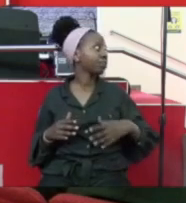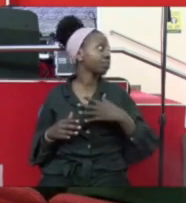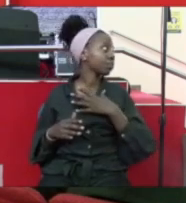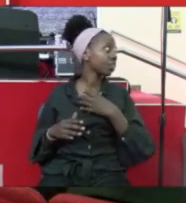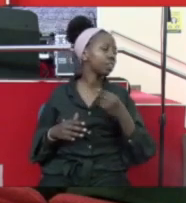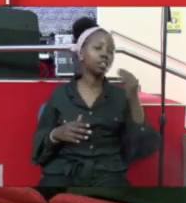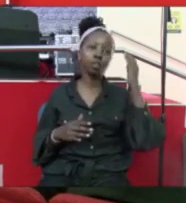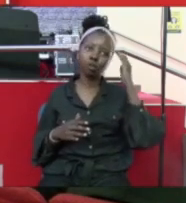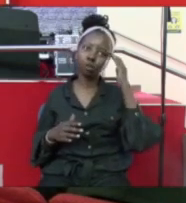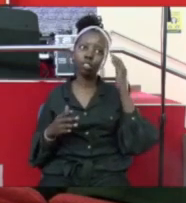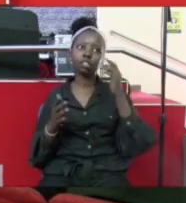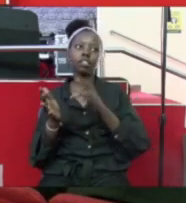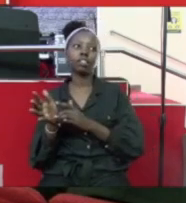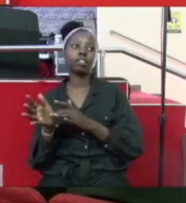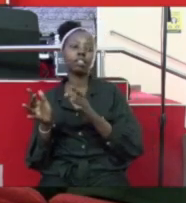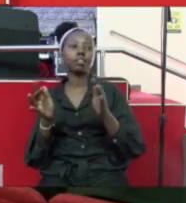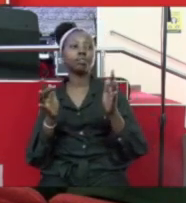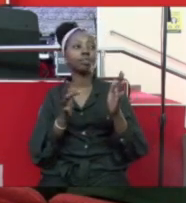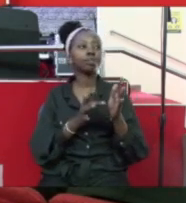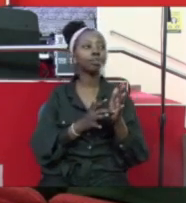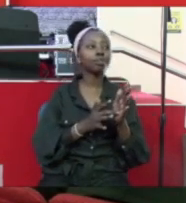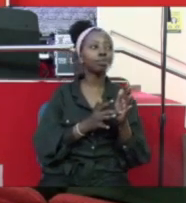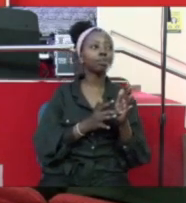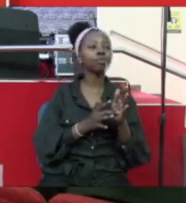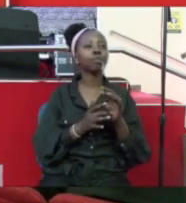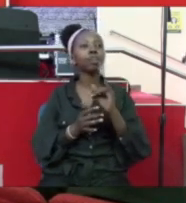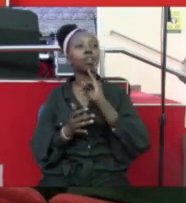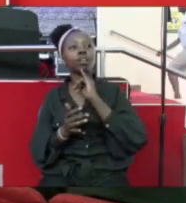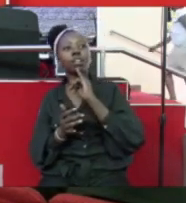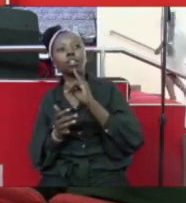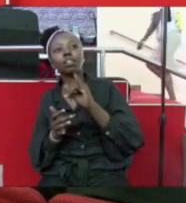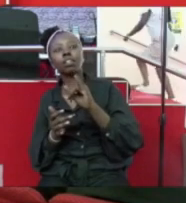Lord. And I know that Jesus, you